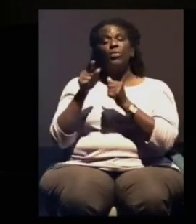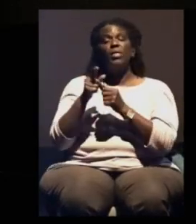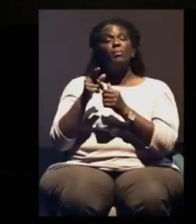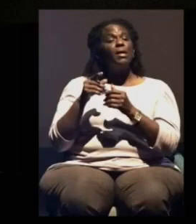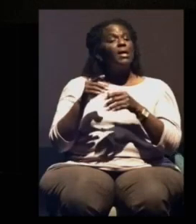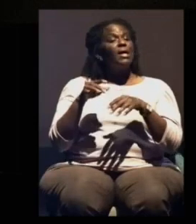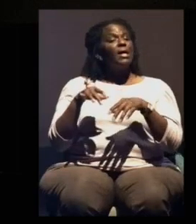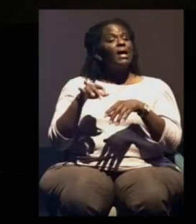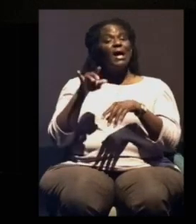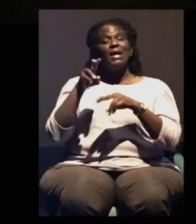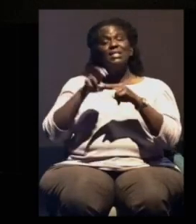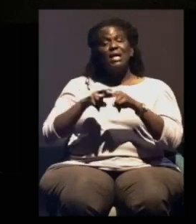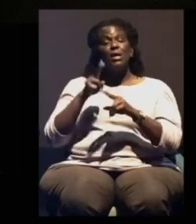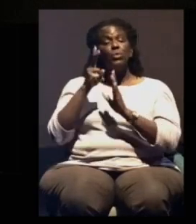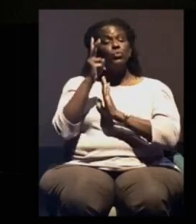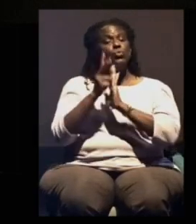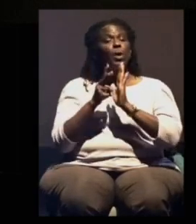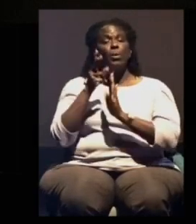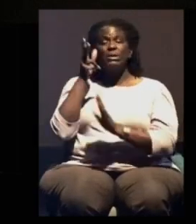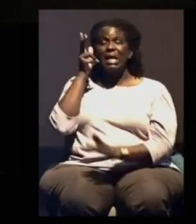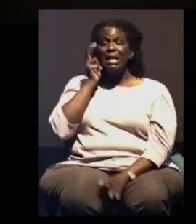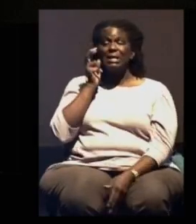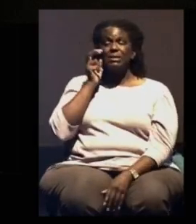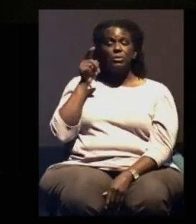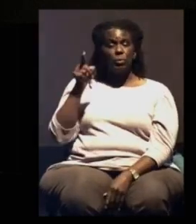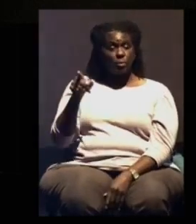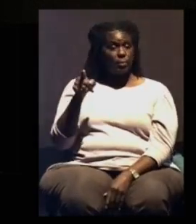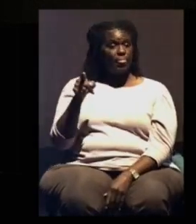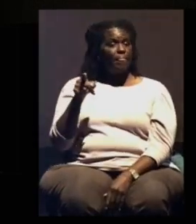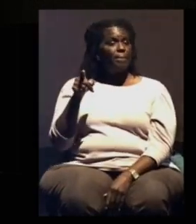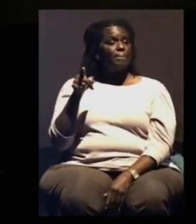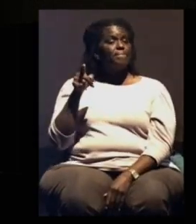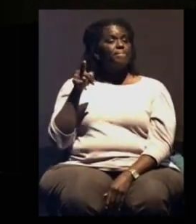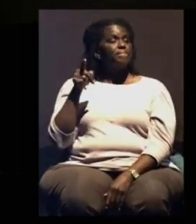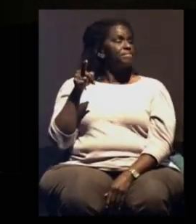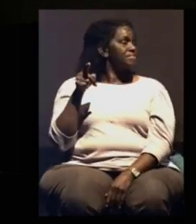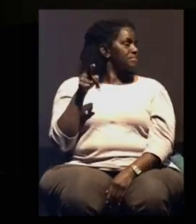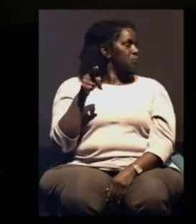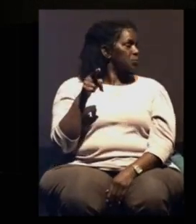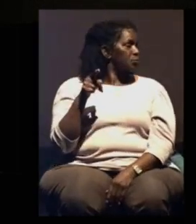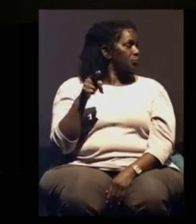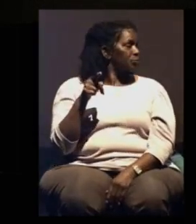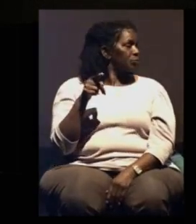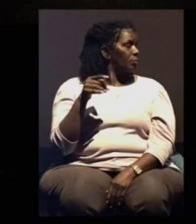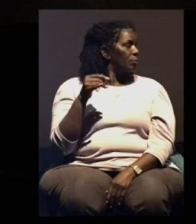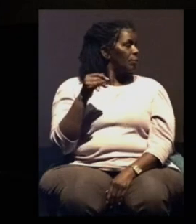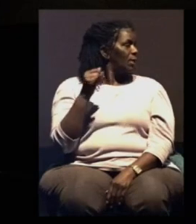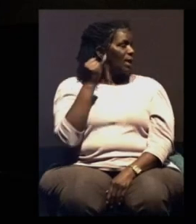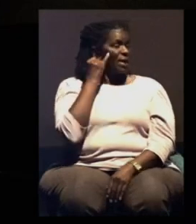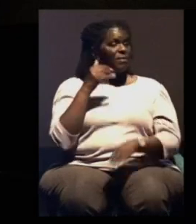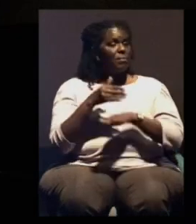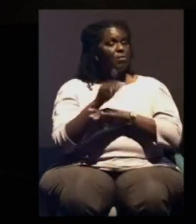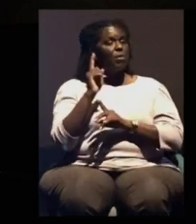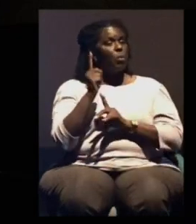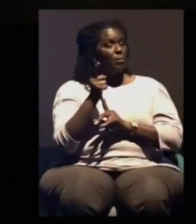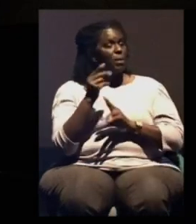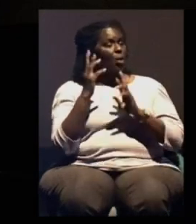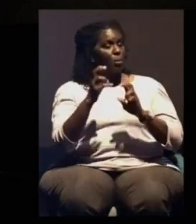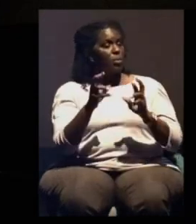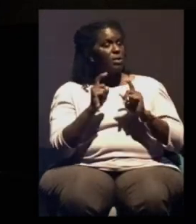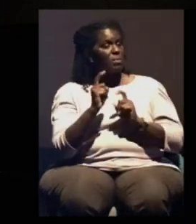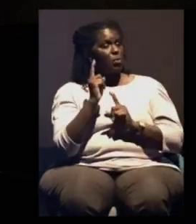listening to Dr. Drew Pinsky. And I want to share something with you. And if I go over a minute, I hope you give me 1 minute,